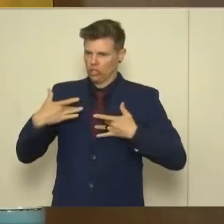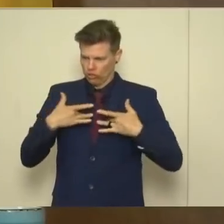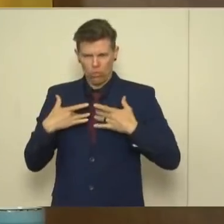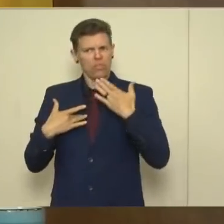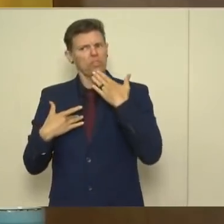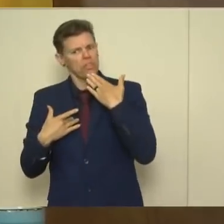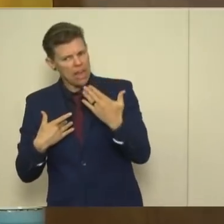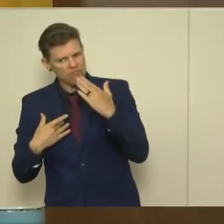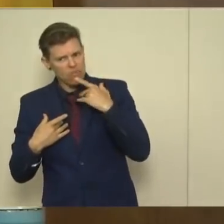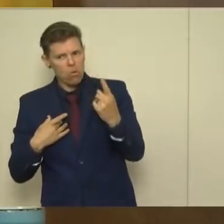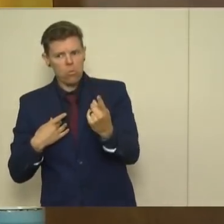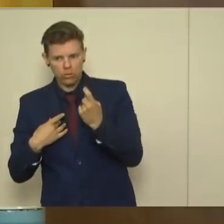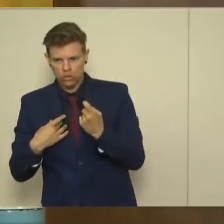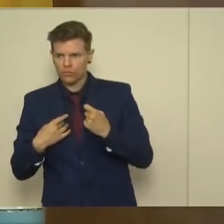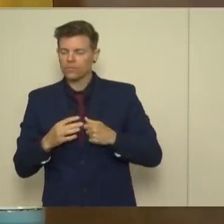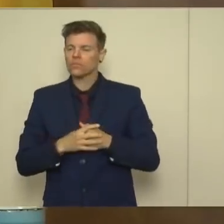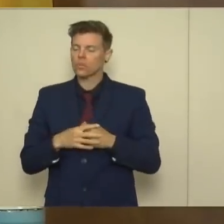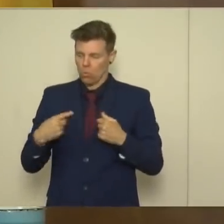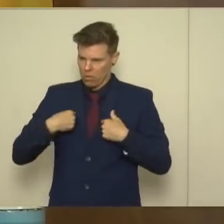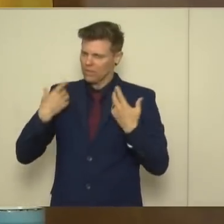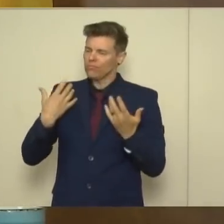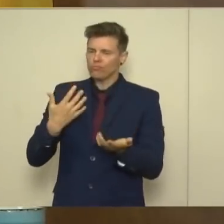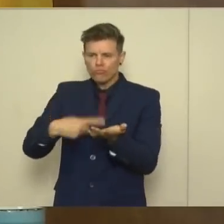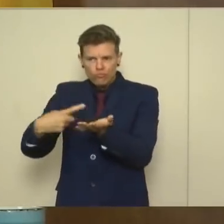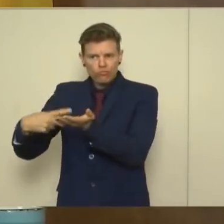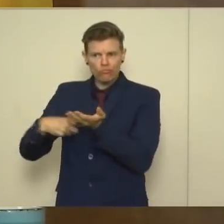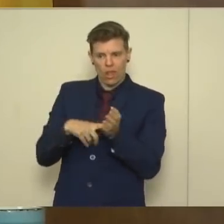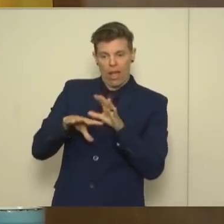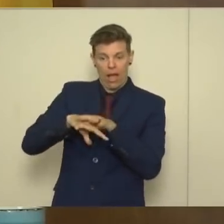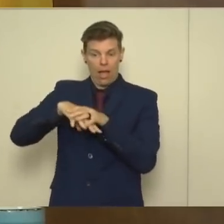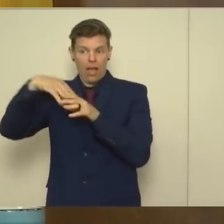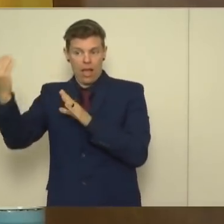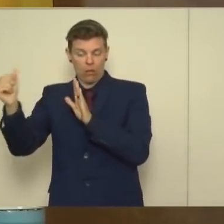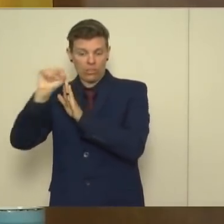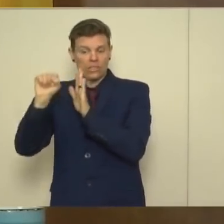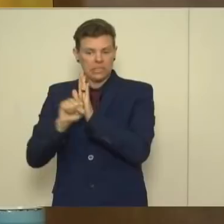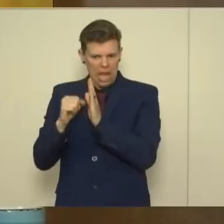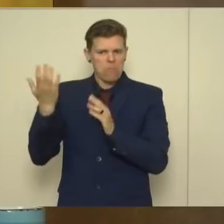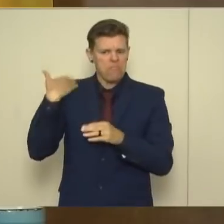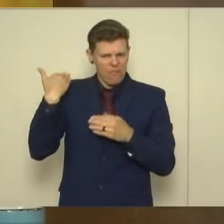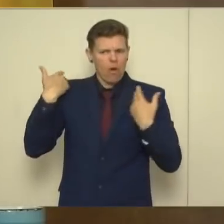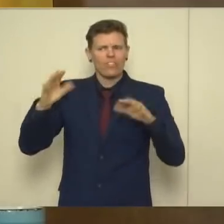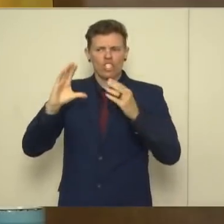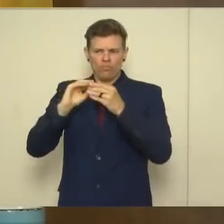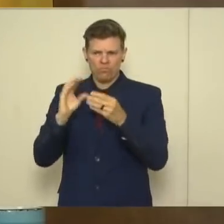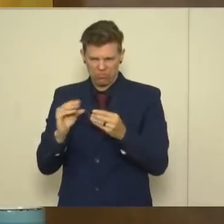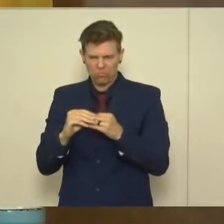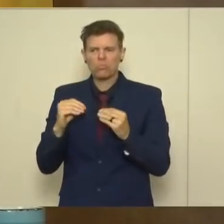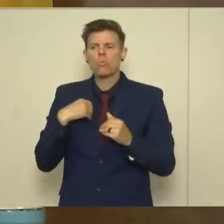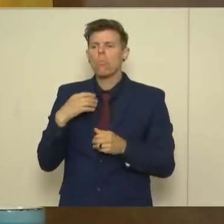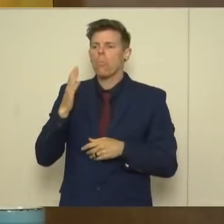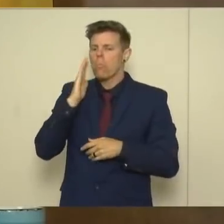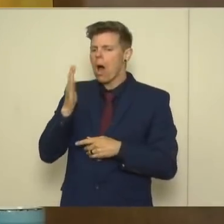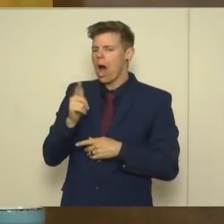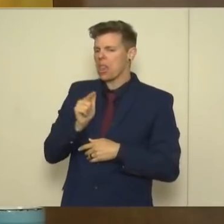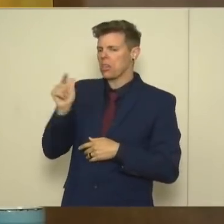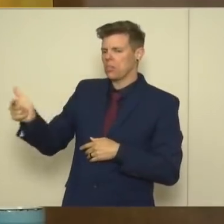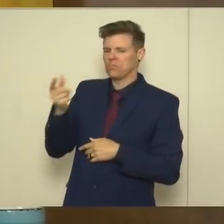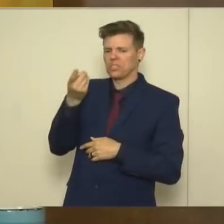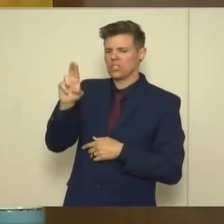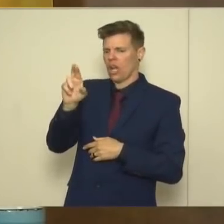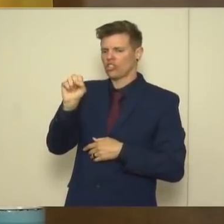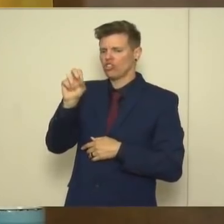ago talked about how we count out-of-state residents, and so I'll have Dr. Grace talk about that again. And remember, if you were tested here, it's